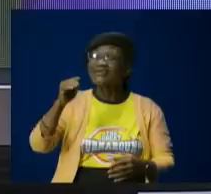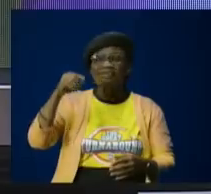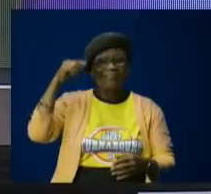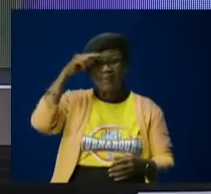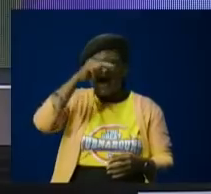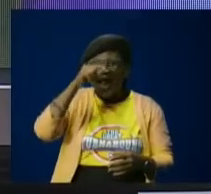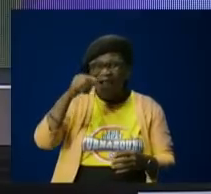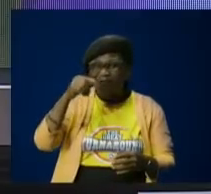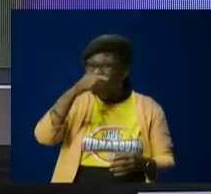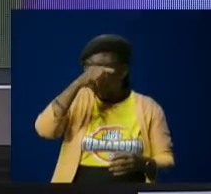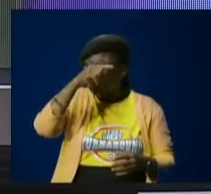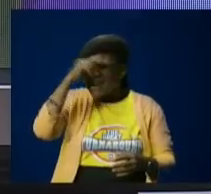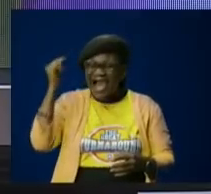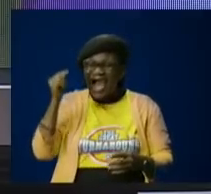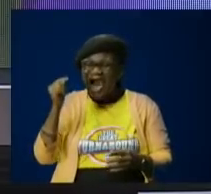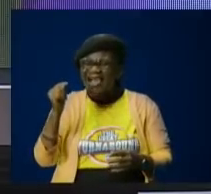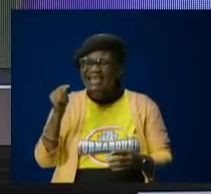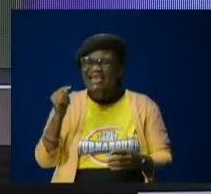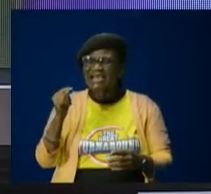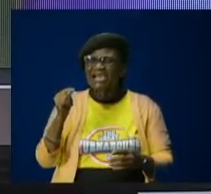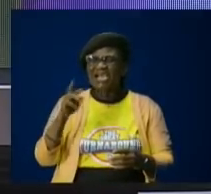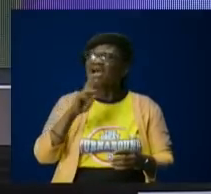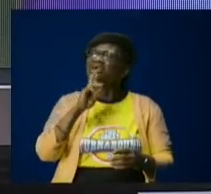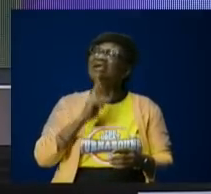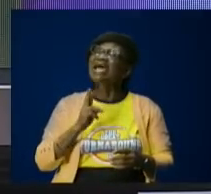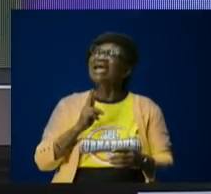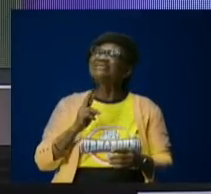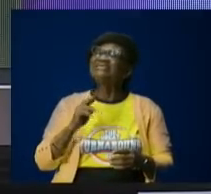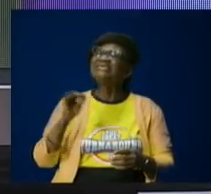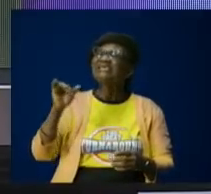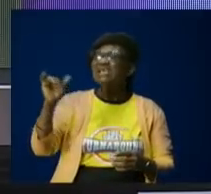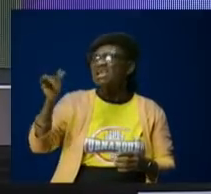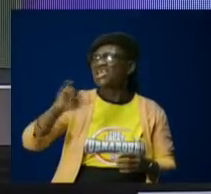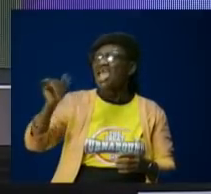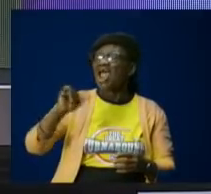of one blood.